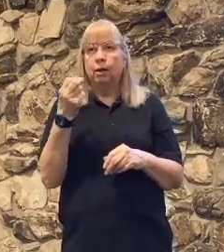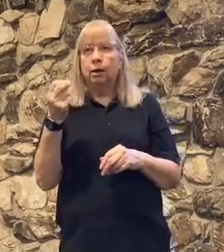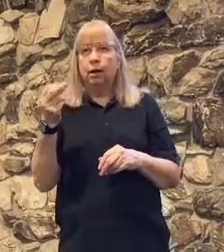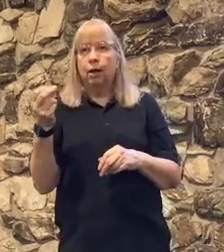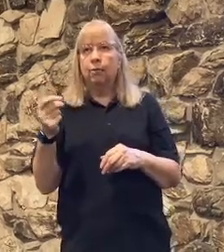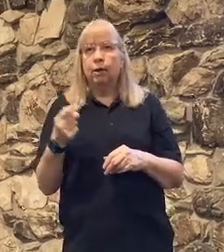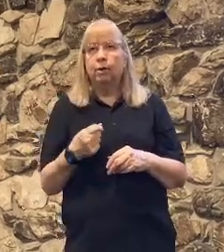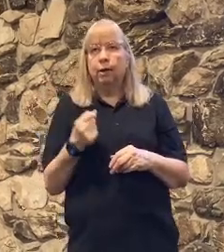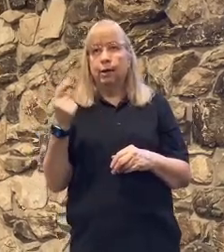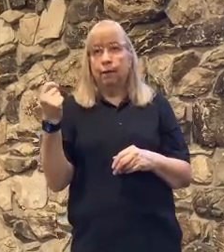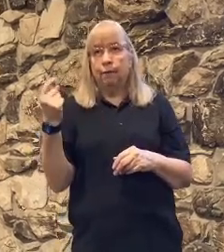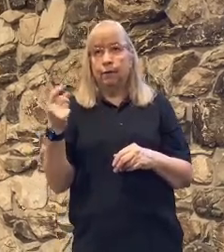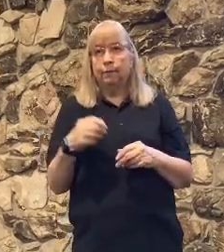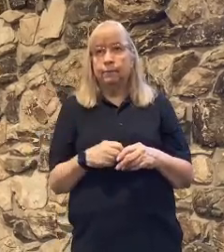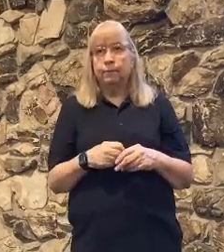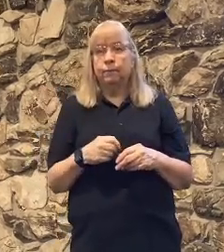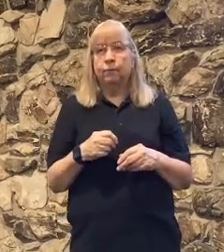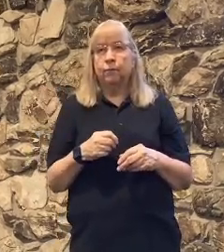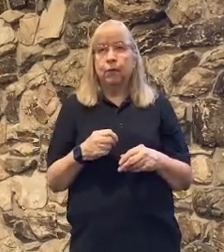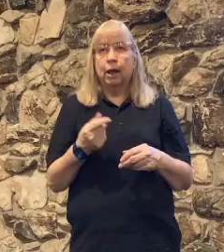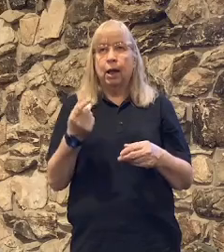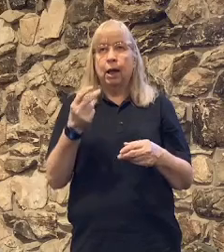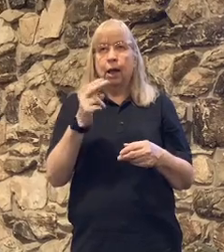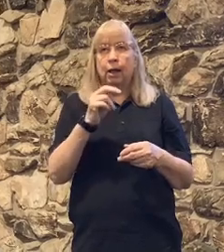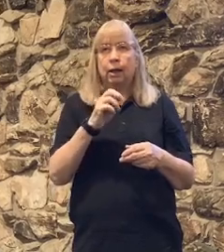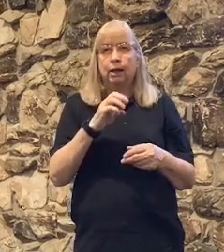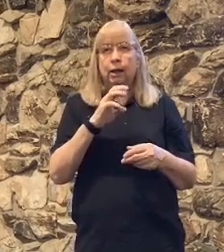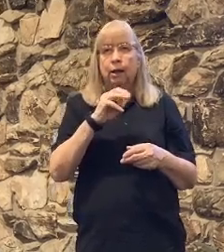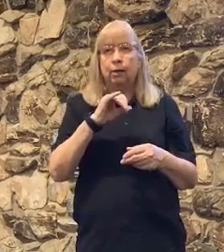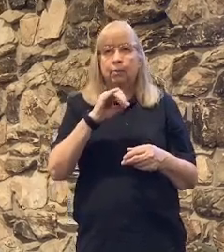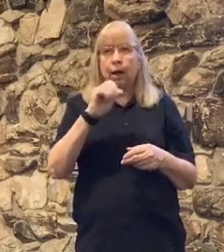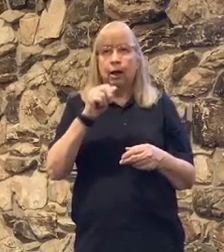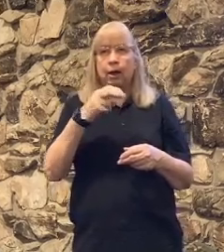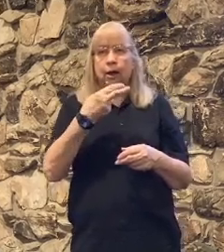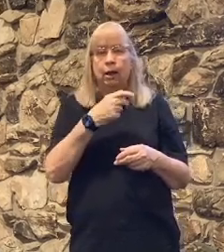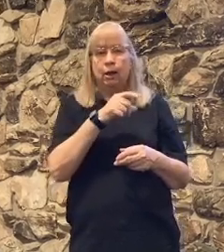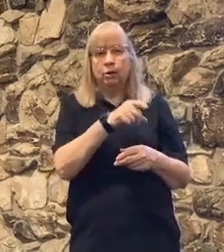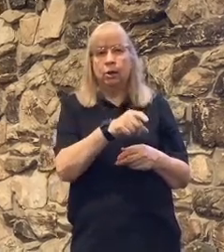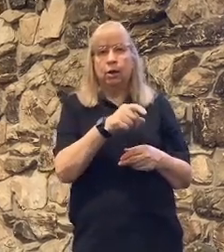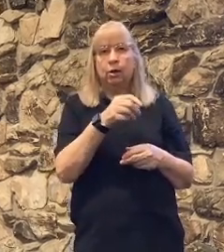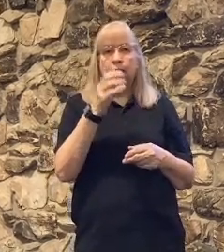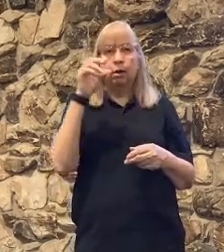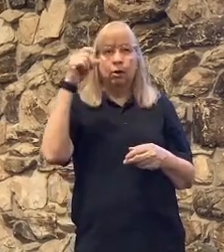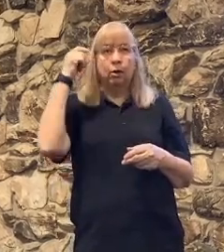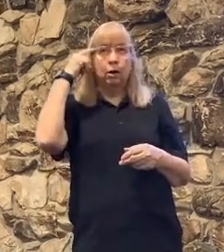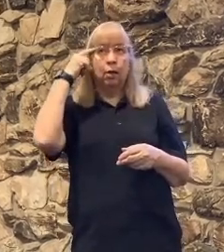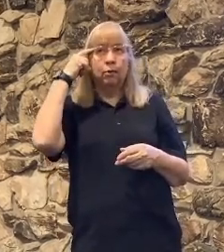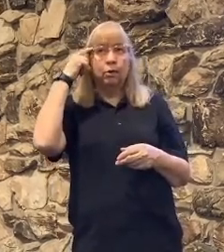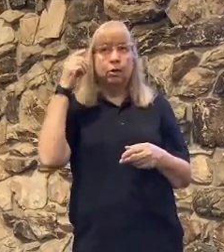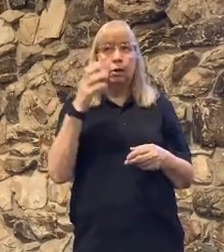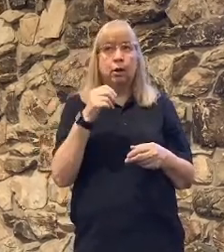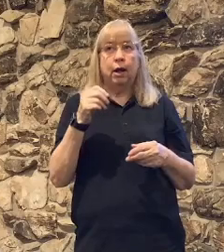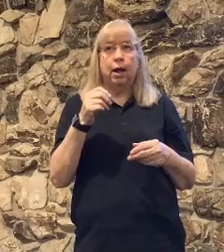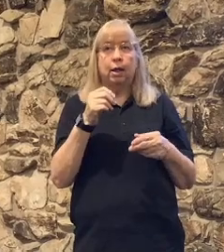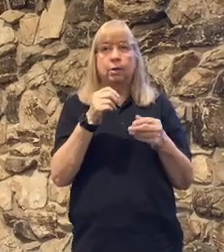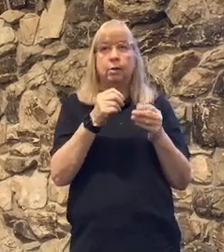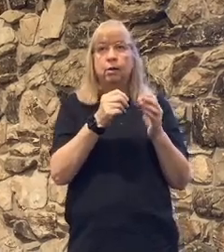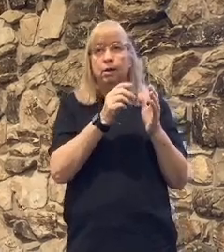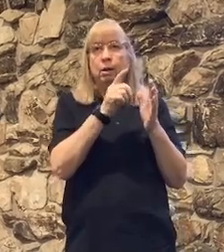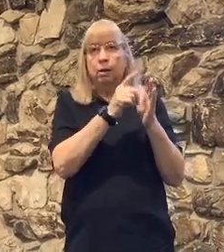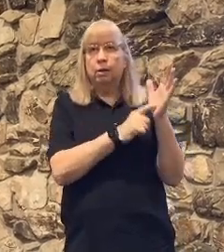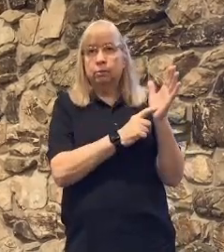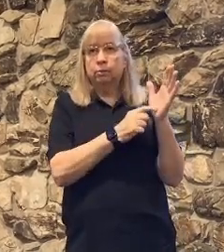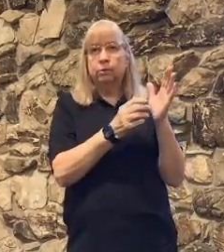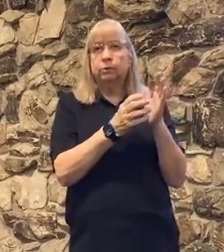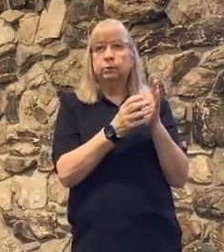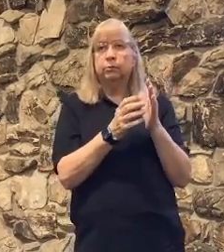Bible. Then Nehemiah the governor, Ezra the priest, and scribe, and the Levites who